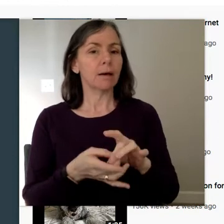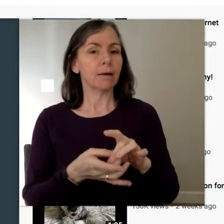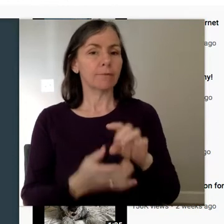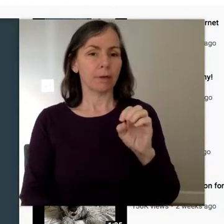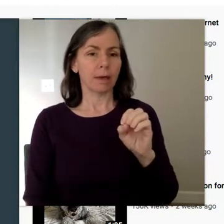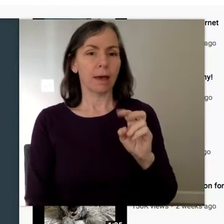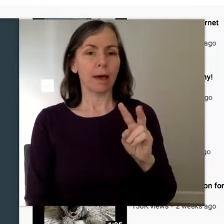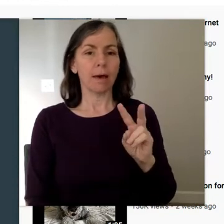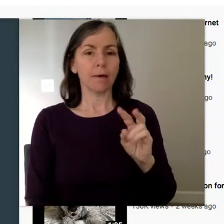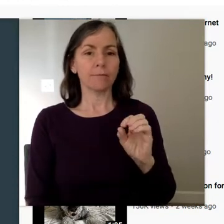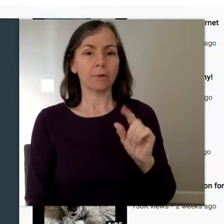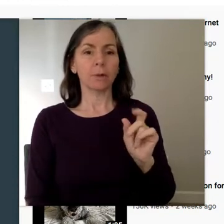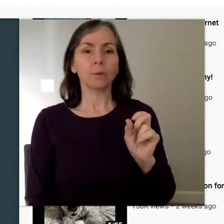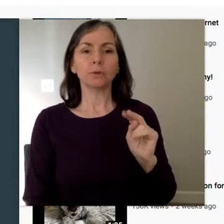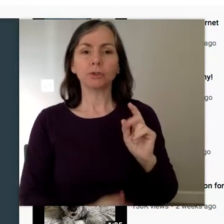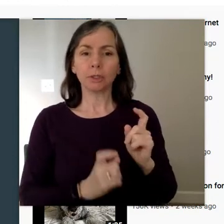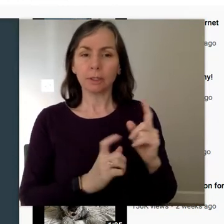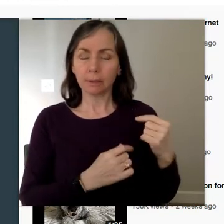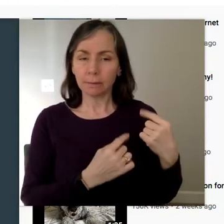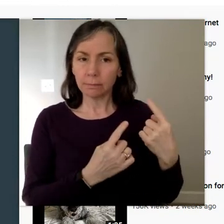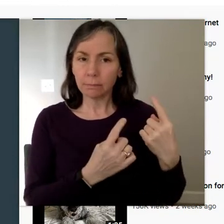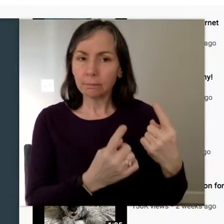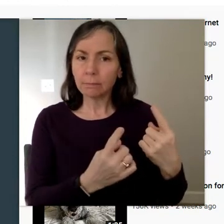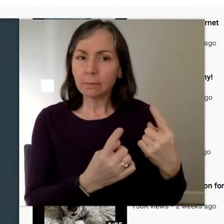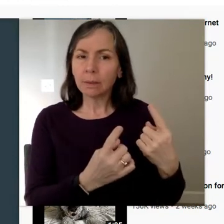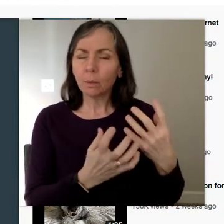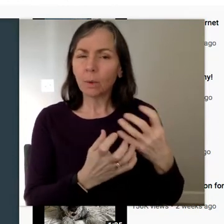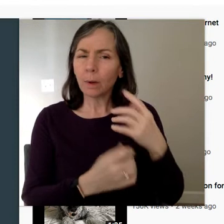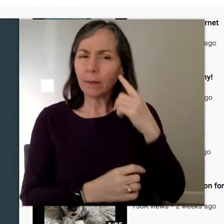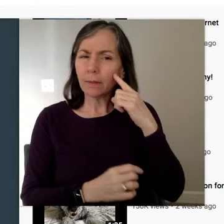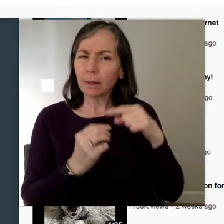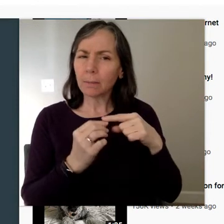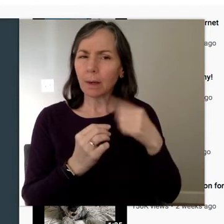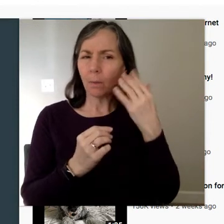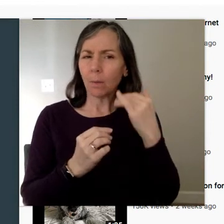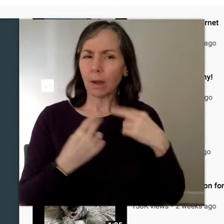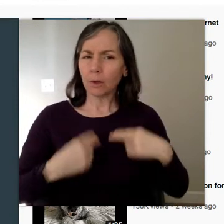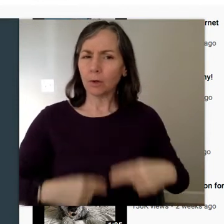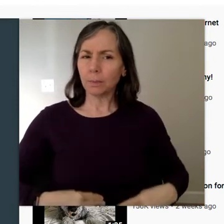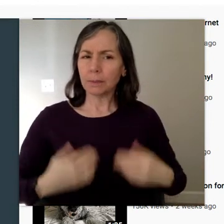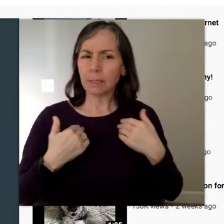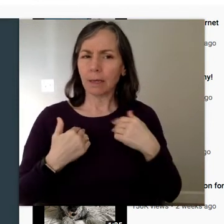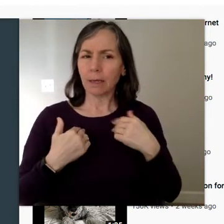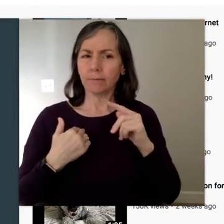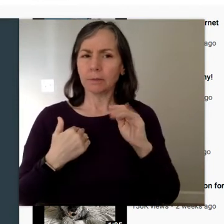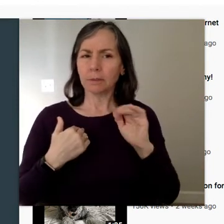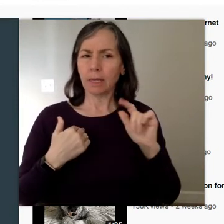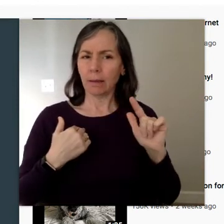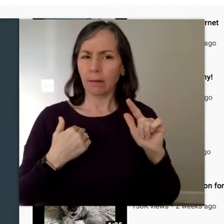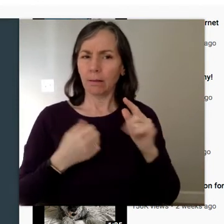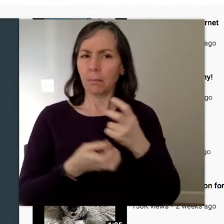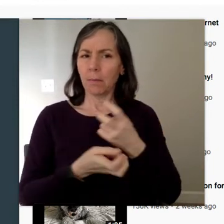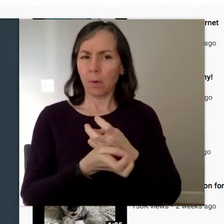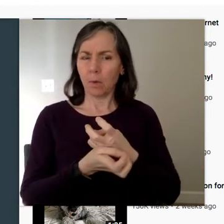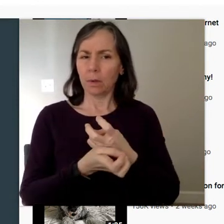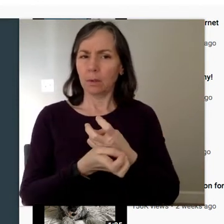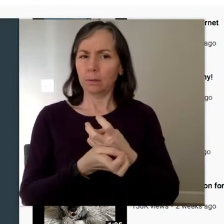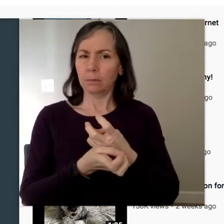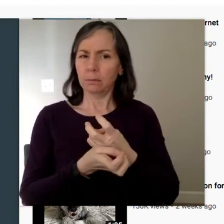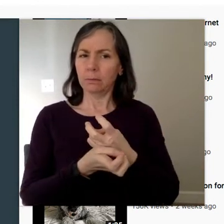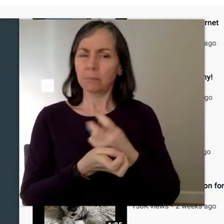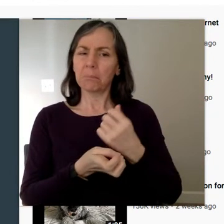to think about is why do humans have tailbone? Why is that? So I'm going to go